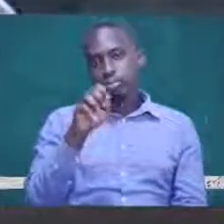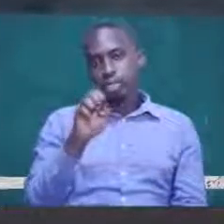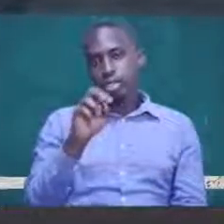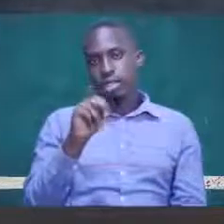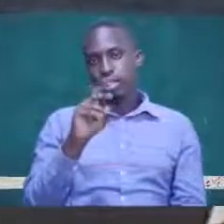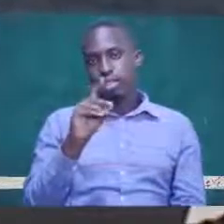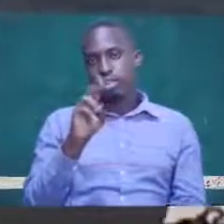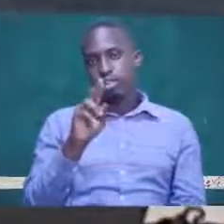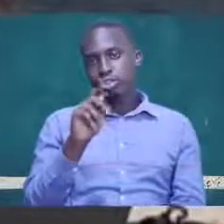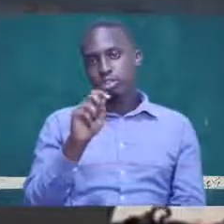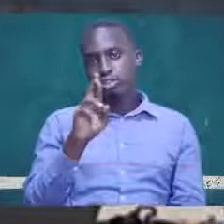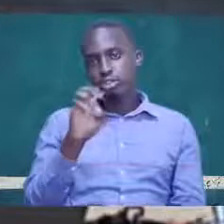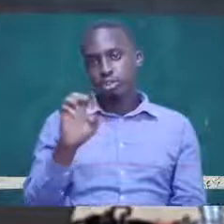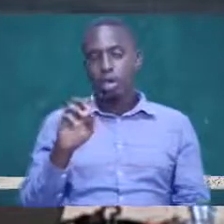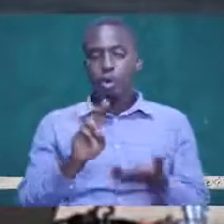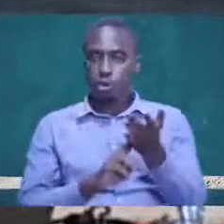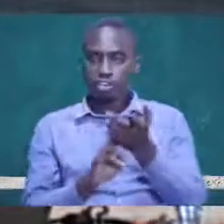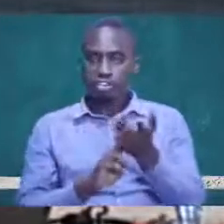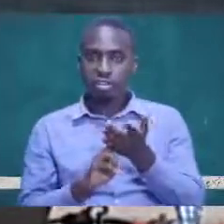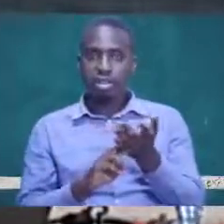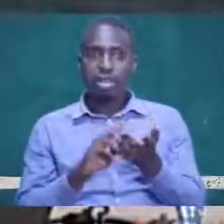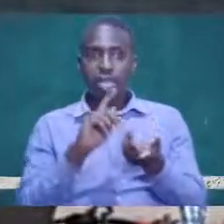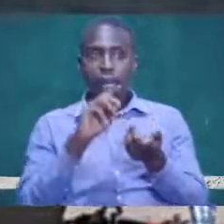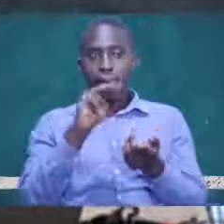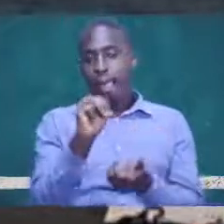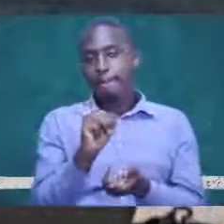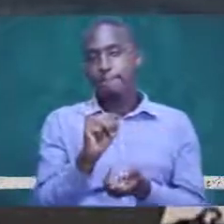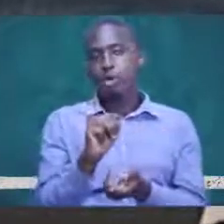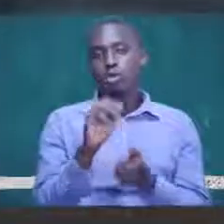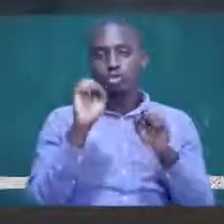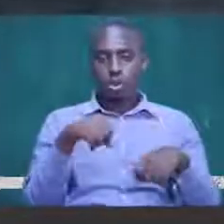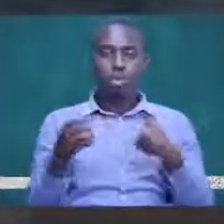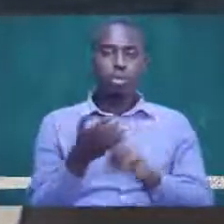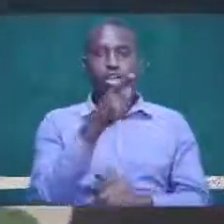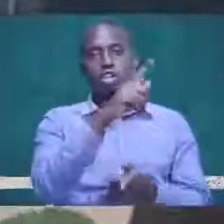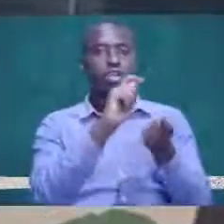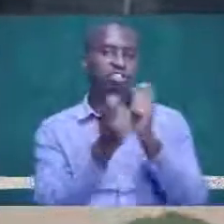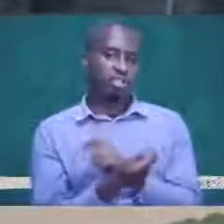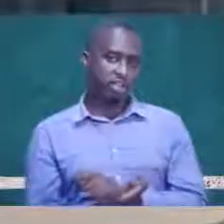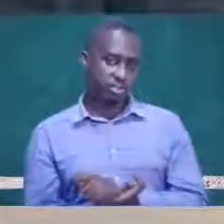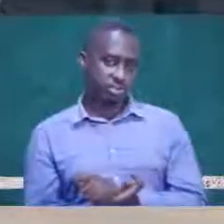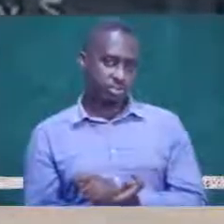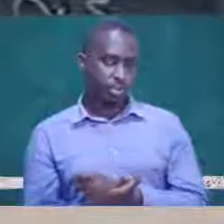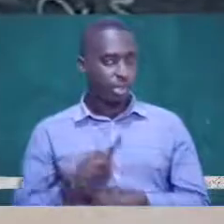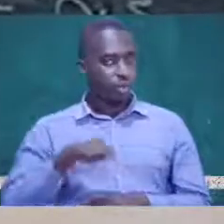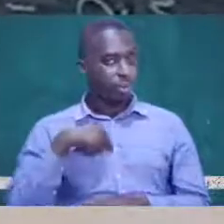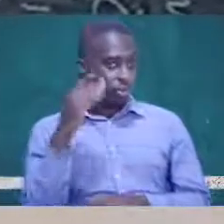multiplier formula. Using multiplier, it will be easier to get a change in expenditure. We know